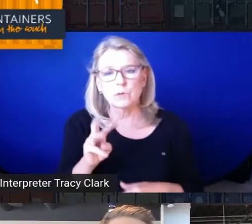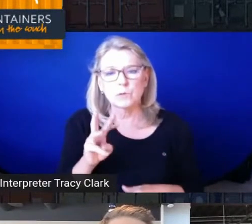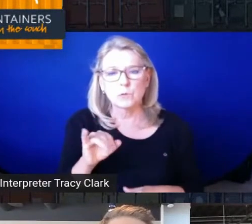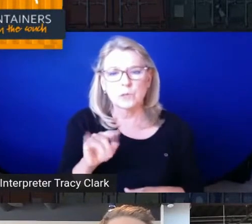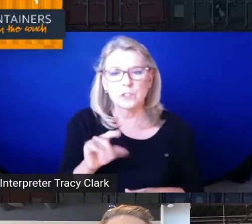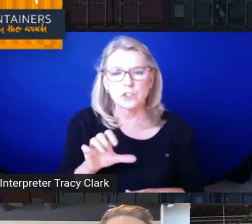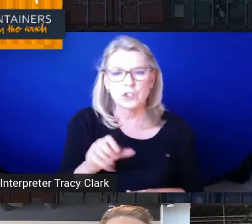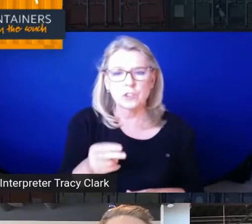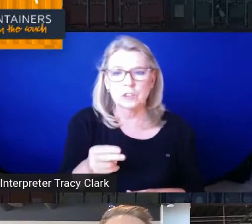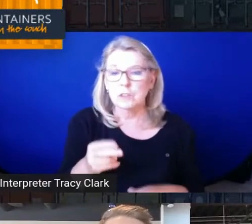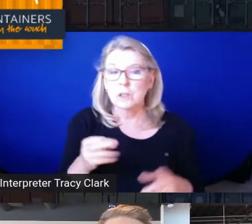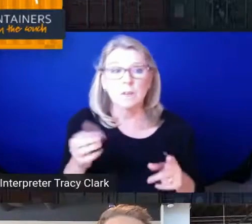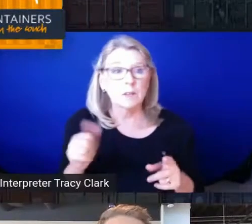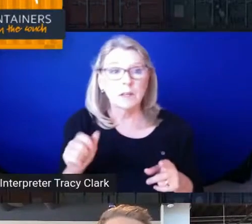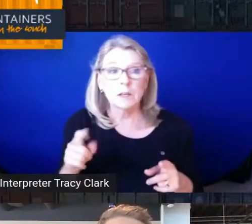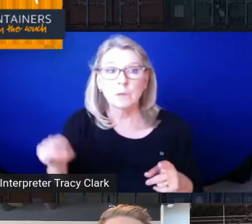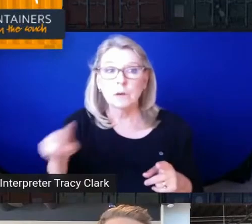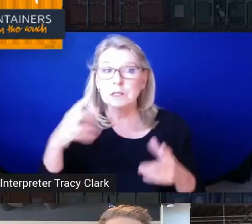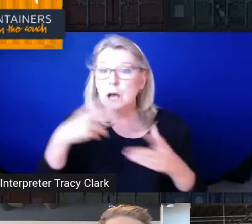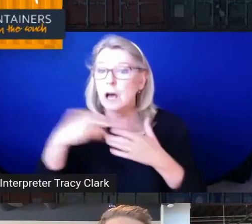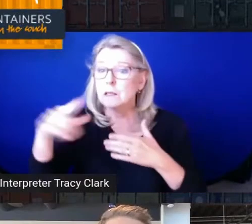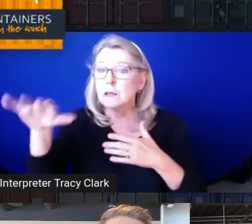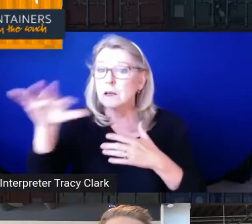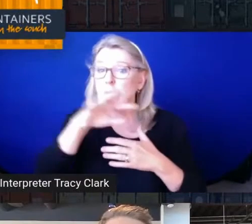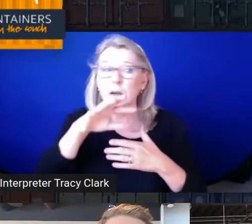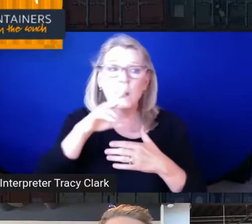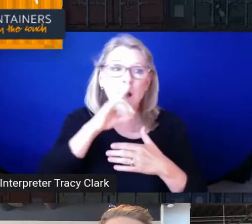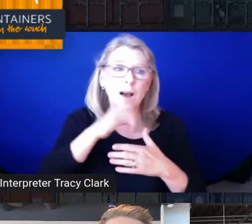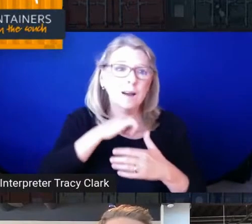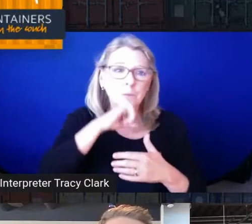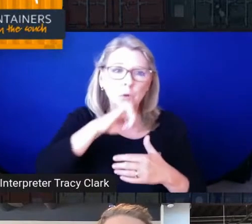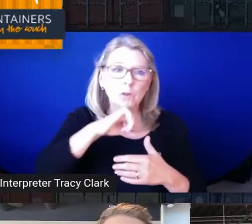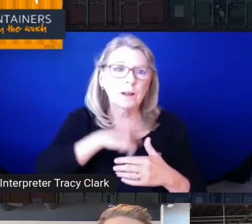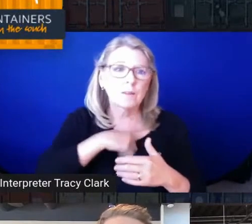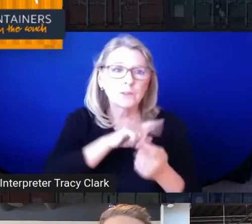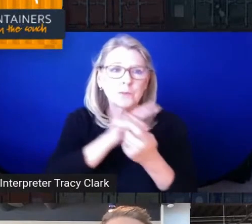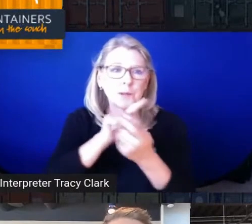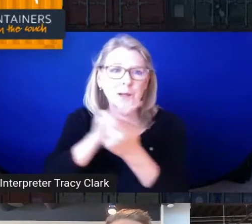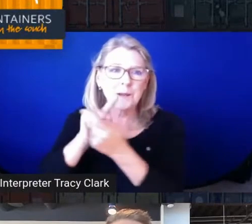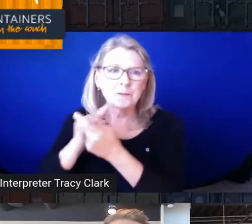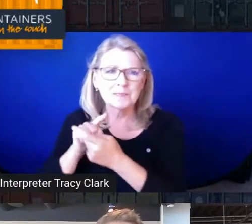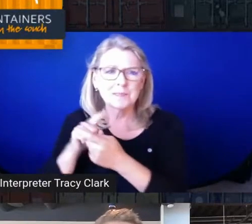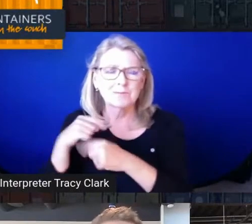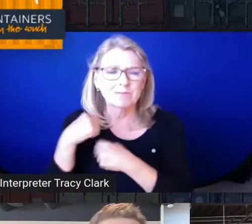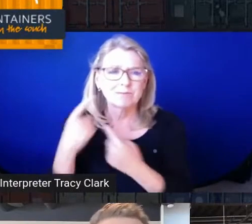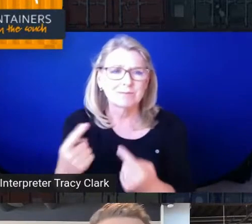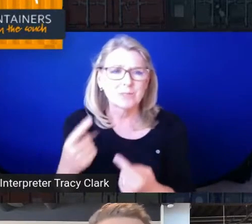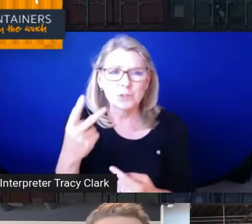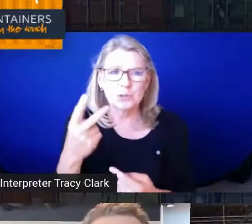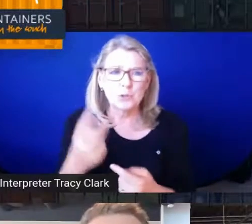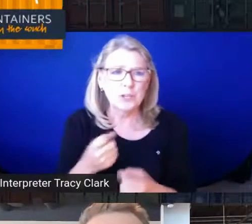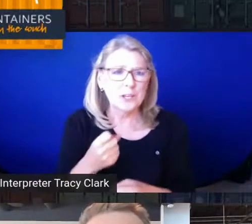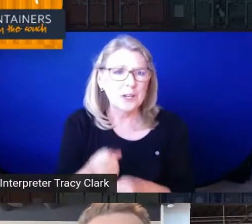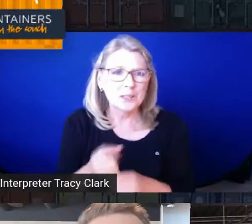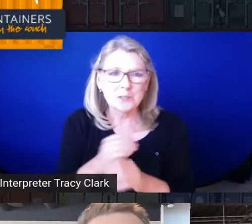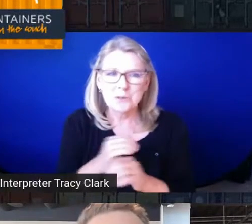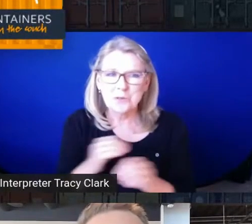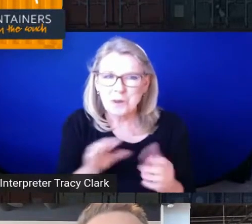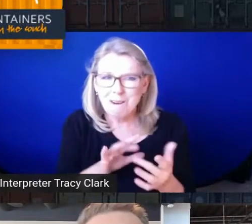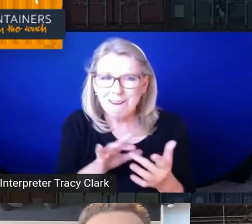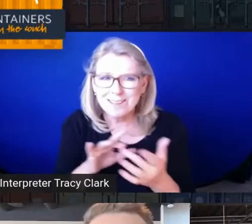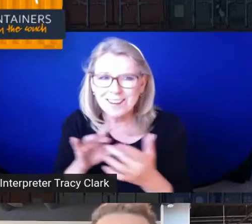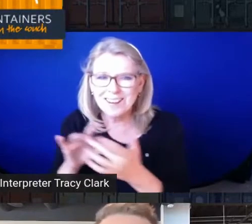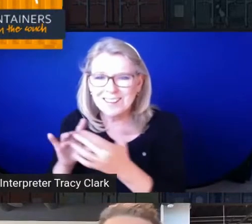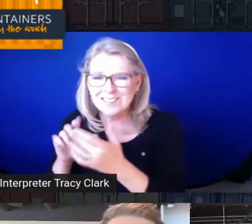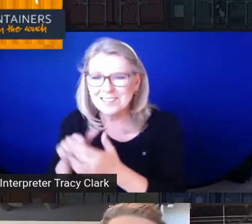up. Like it's been 2 years since I've been in contact with other human beings. So I'd love to kind of like be very close